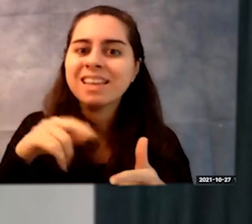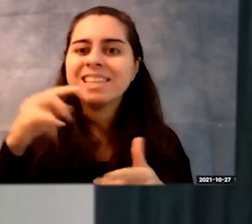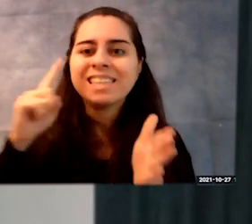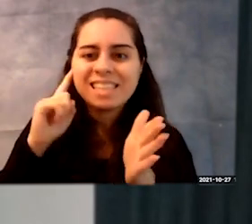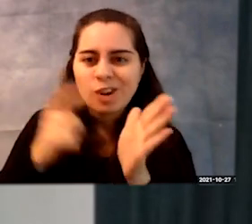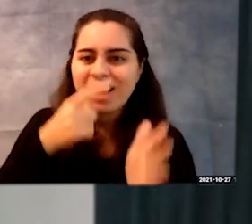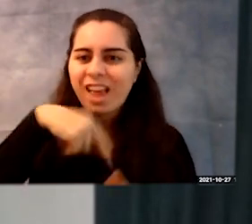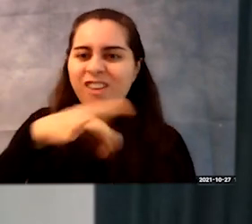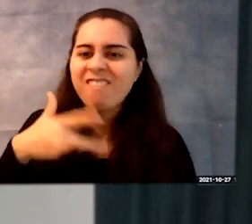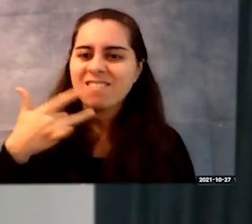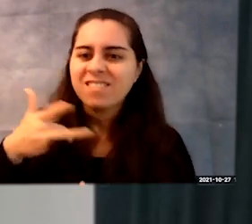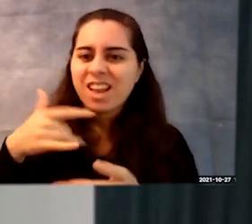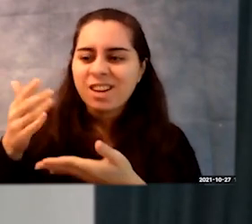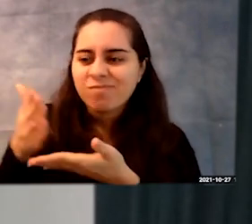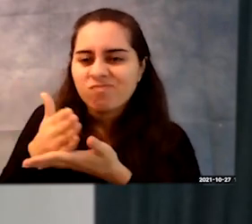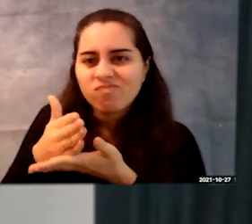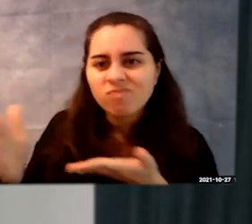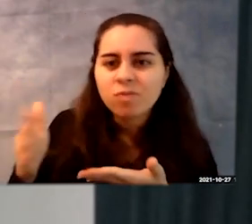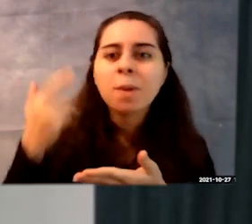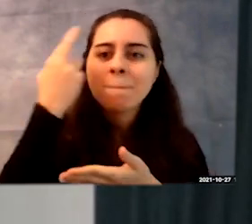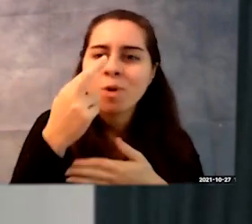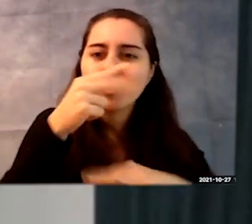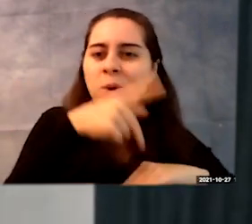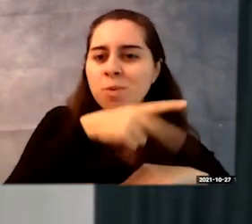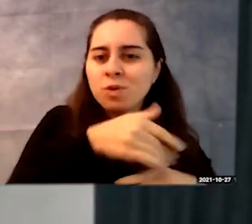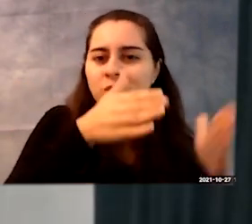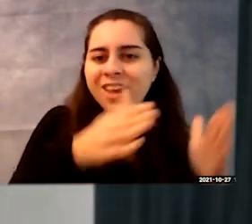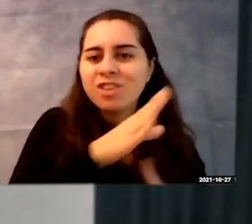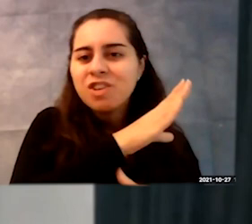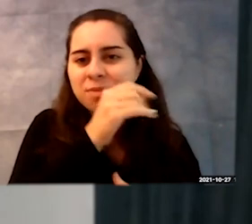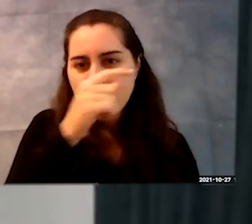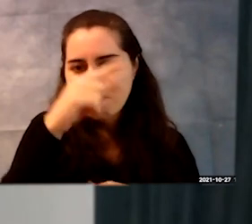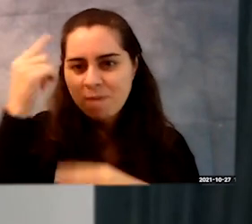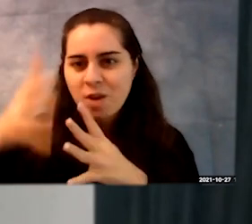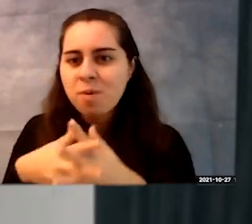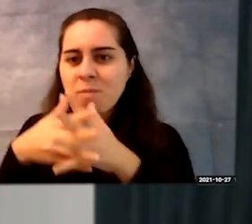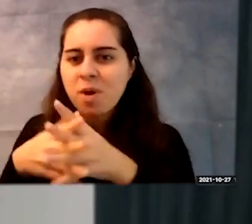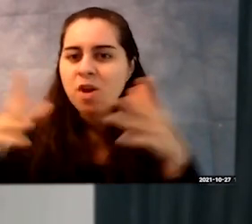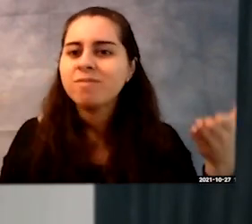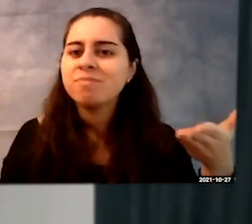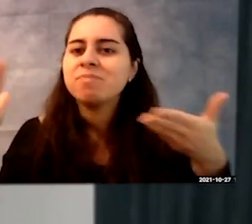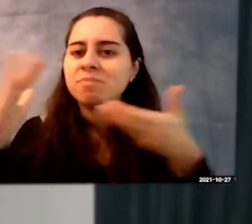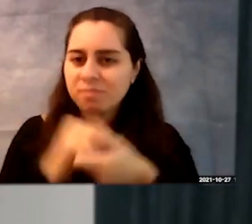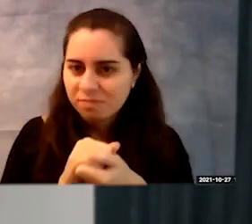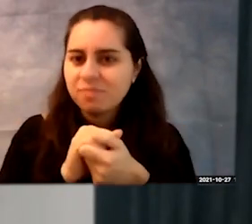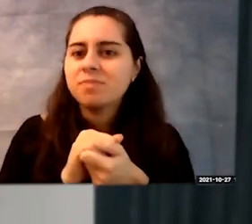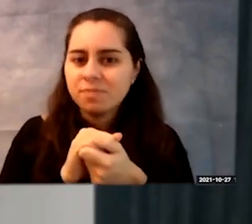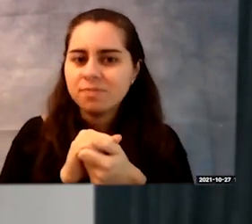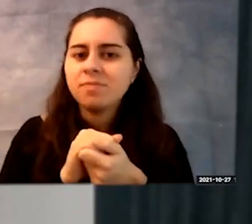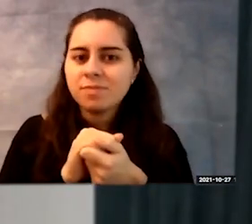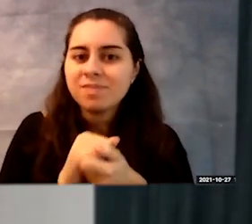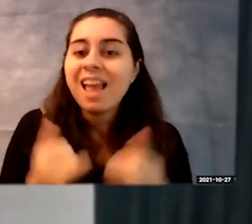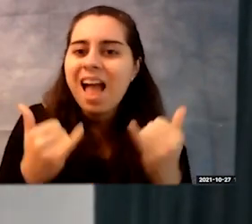Puerto Ricans. Decades later, these coalitions will translate into a political